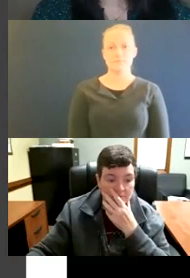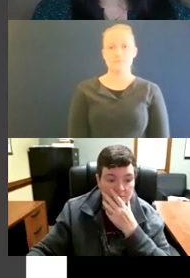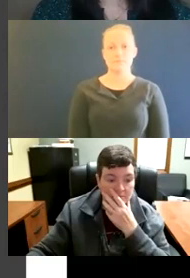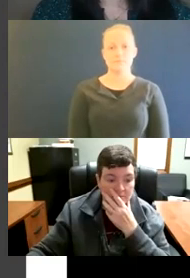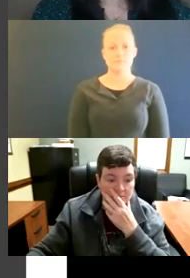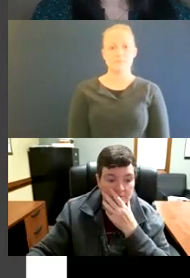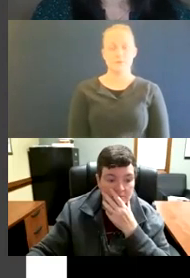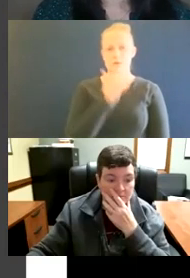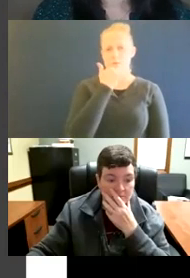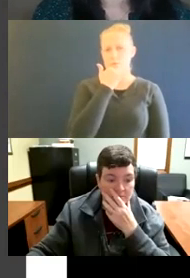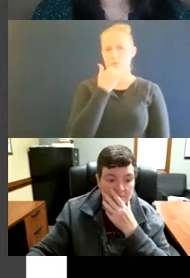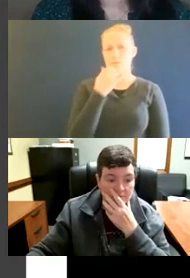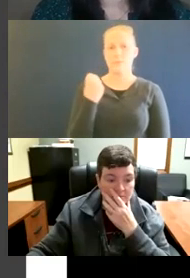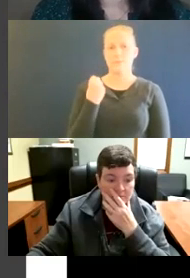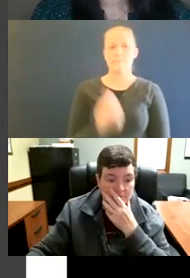Whoops, hold on.